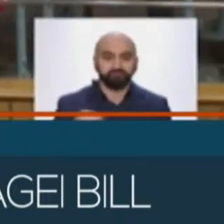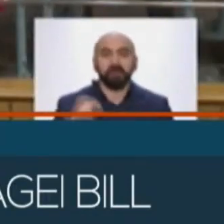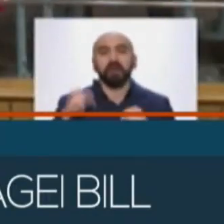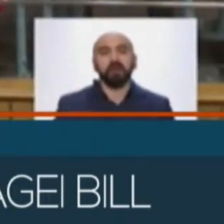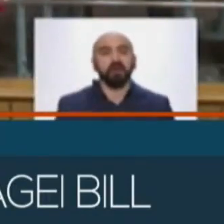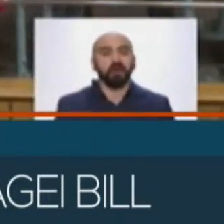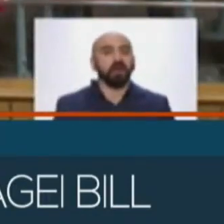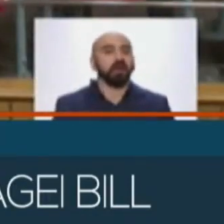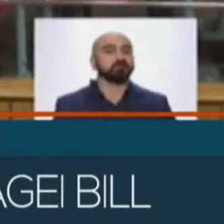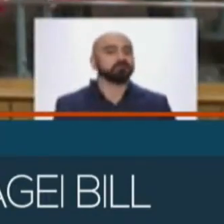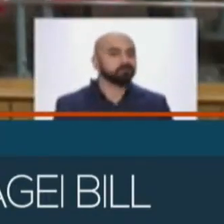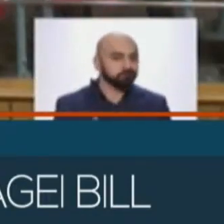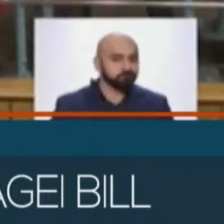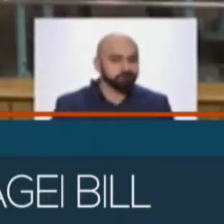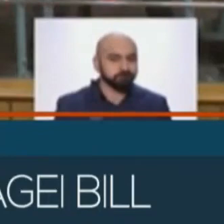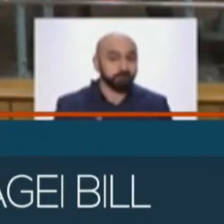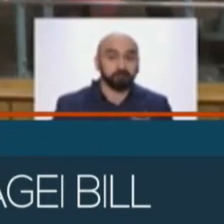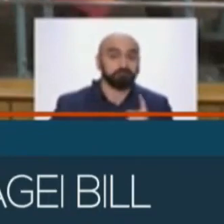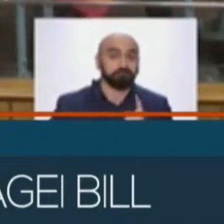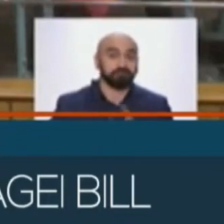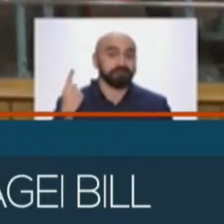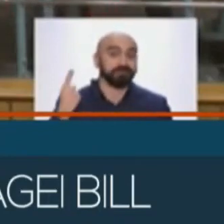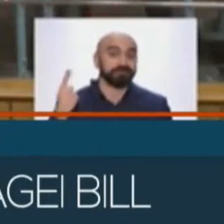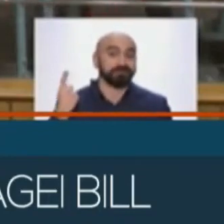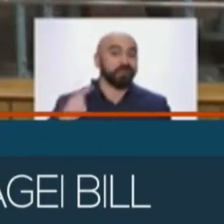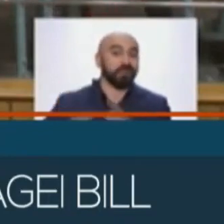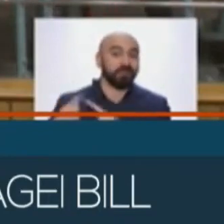lawmakers allied with President Sebastián Piñera.